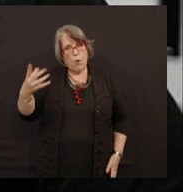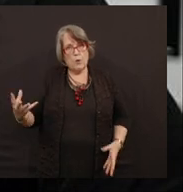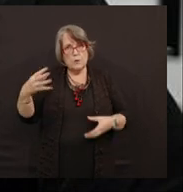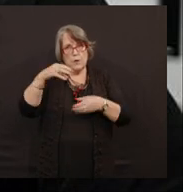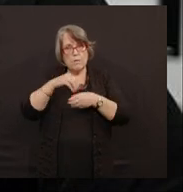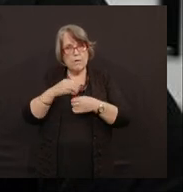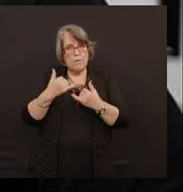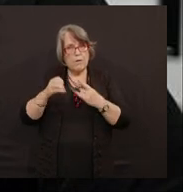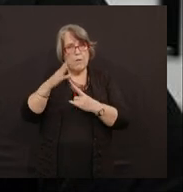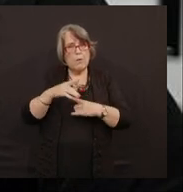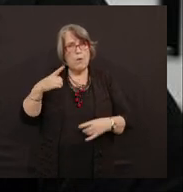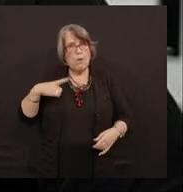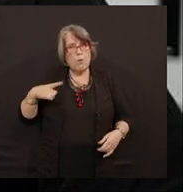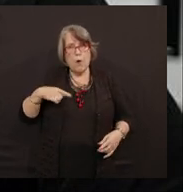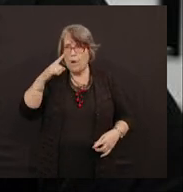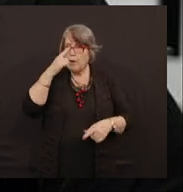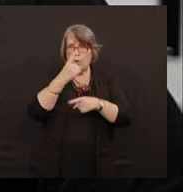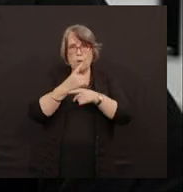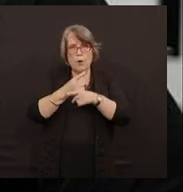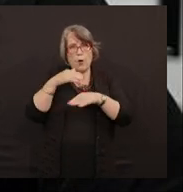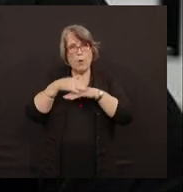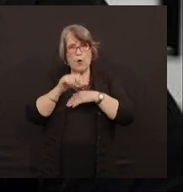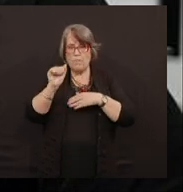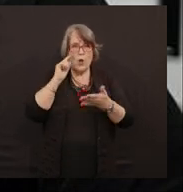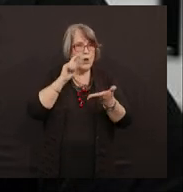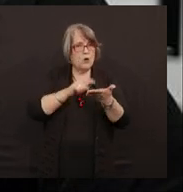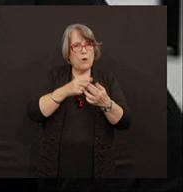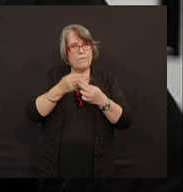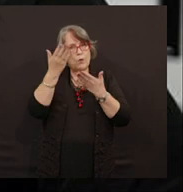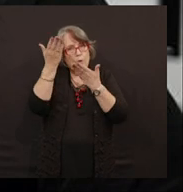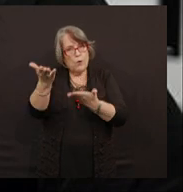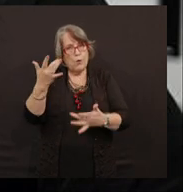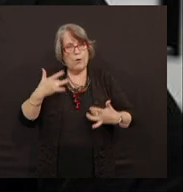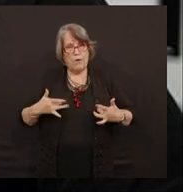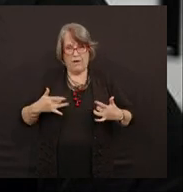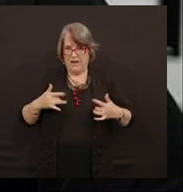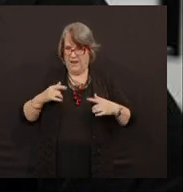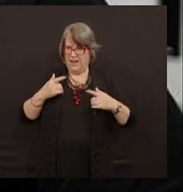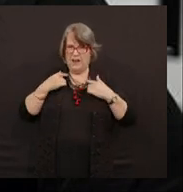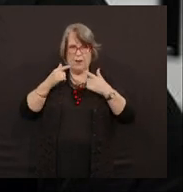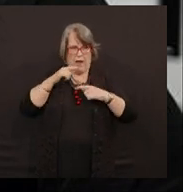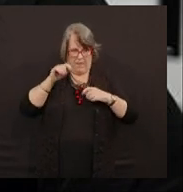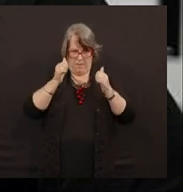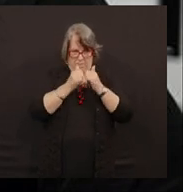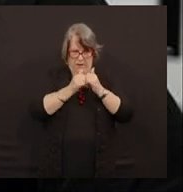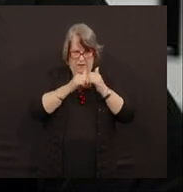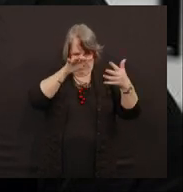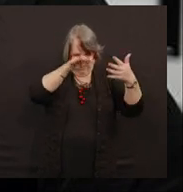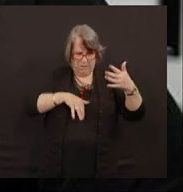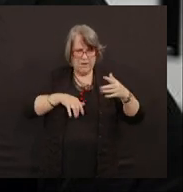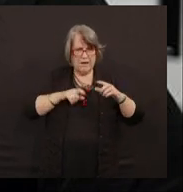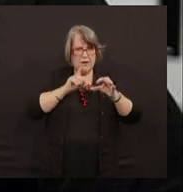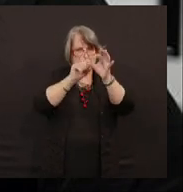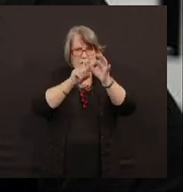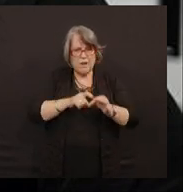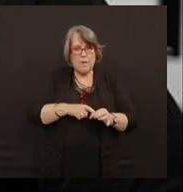so important? Why were people commenting on the acknowledgement to Jamesy? Nobody cared about a survey paper, which was fine, but people